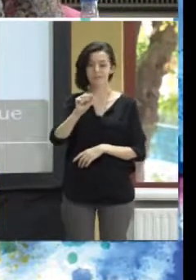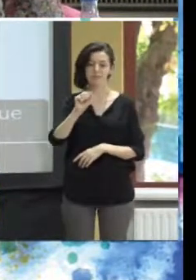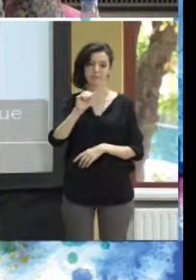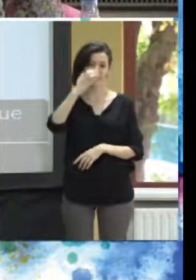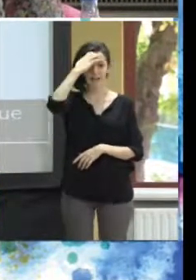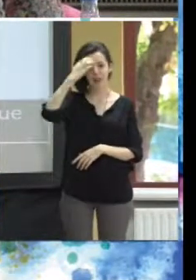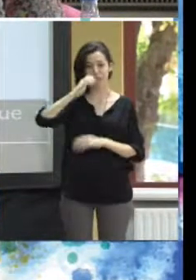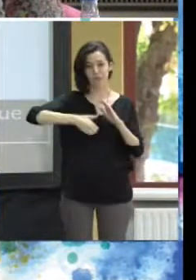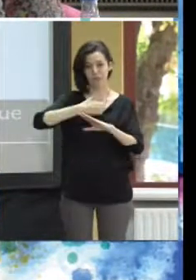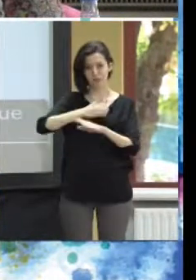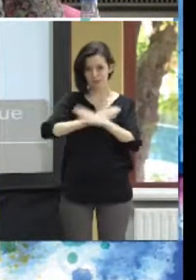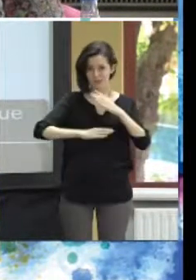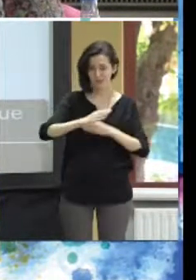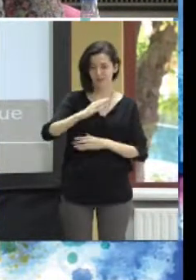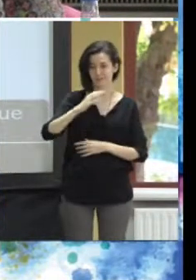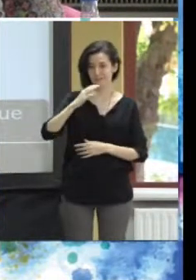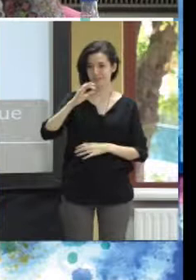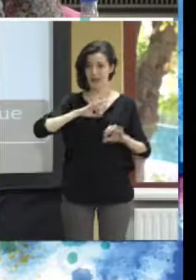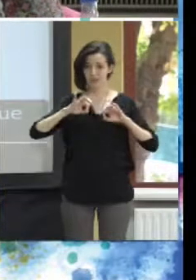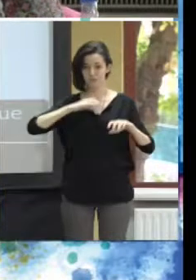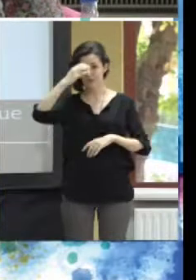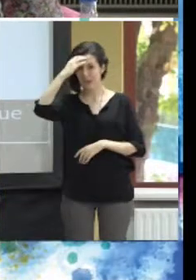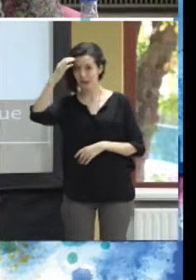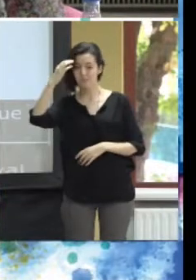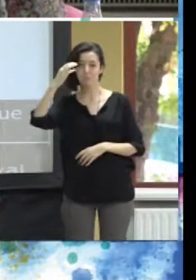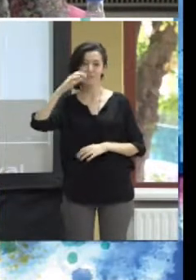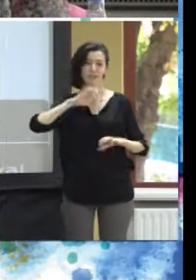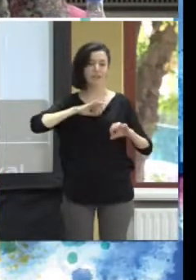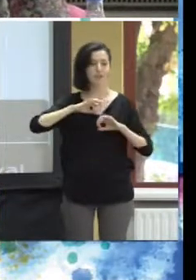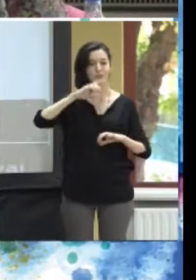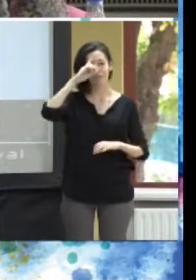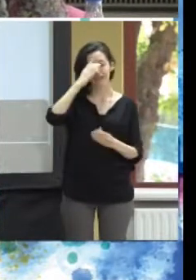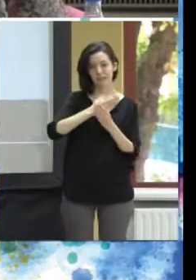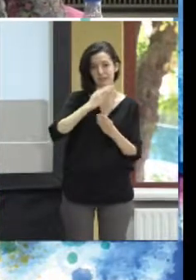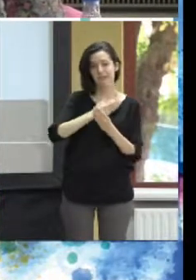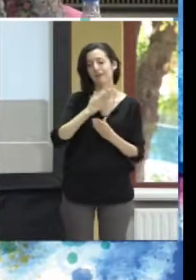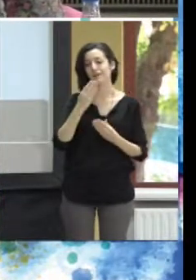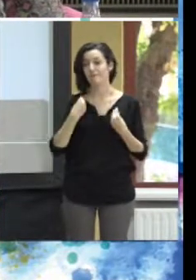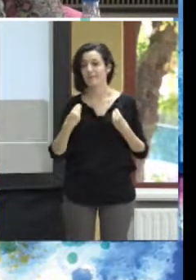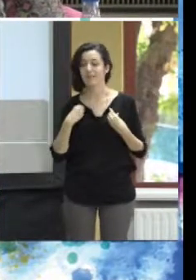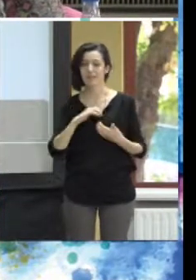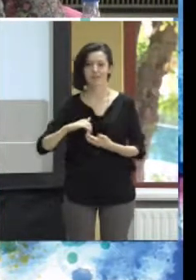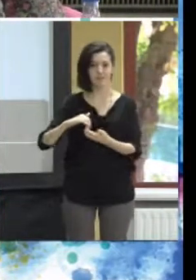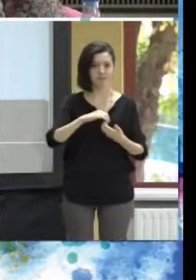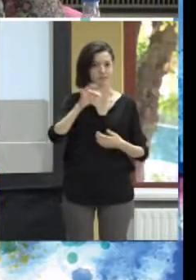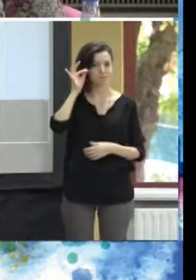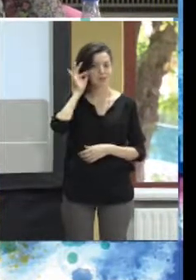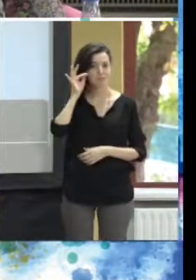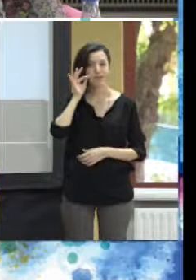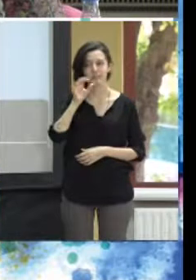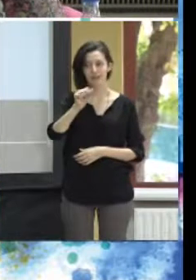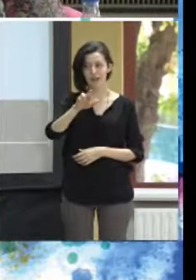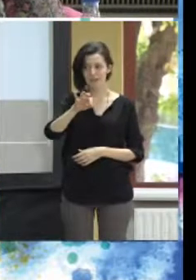Patronage of Disabilities, the Royal Theatre, Tenis y Categoría, FIAPAS, Aristia,